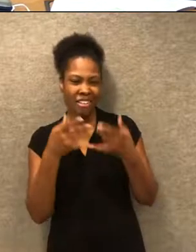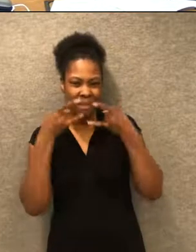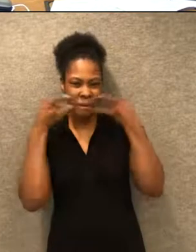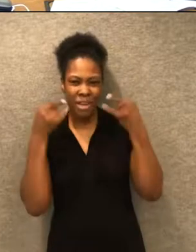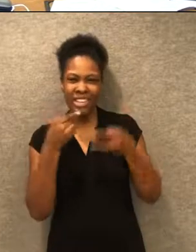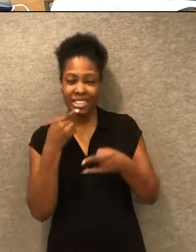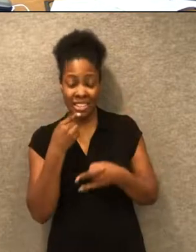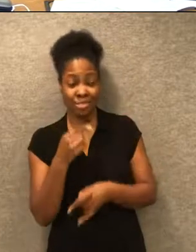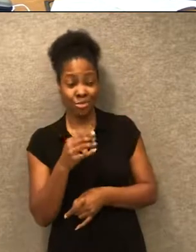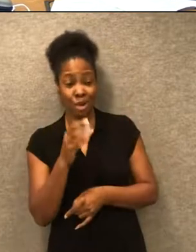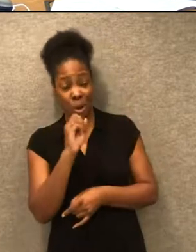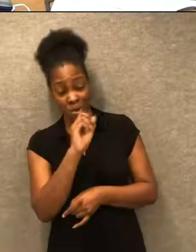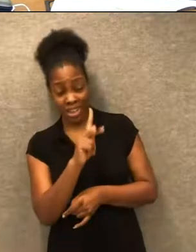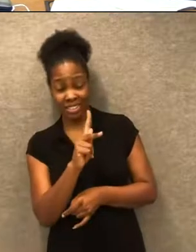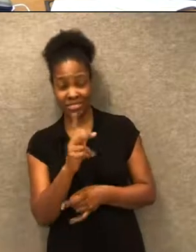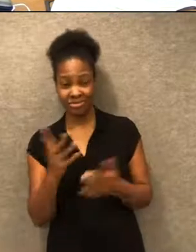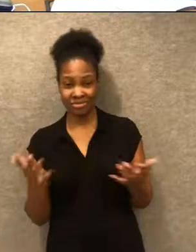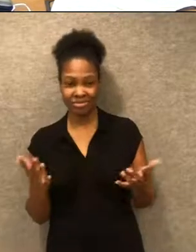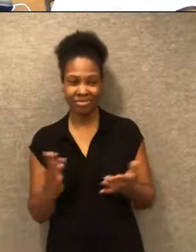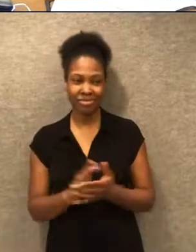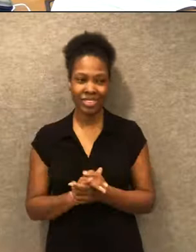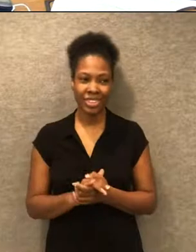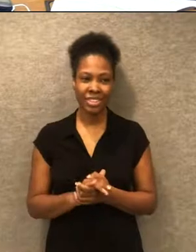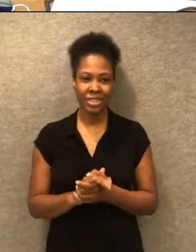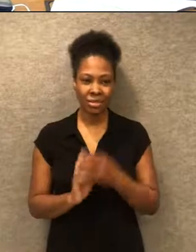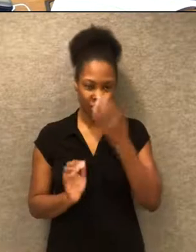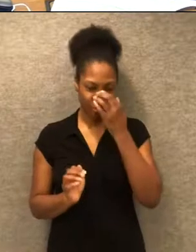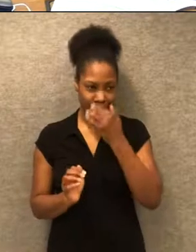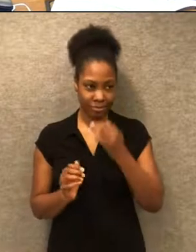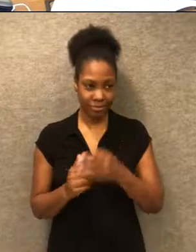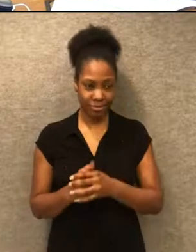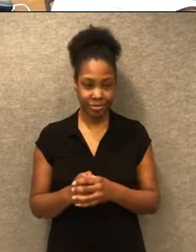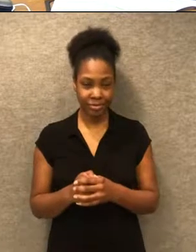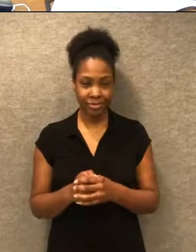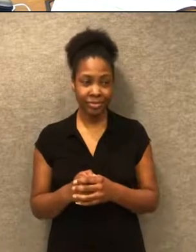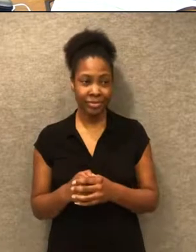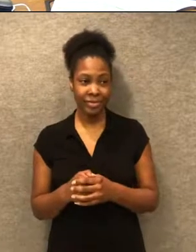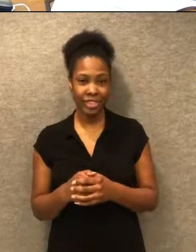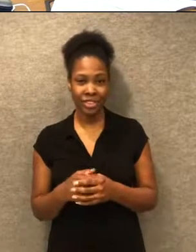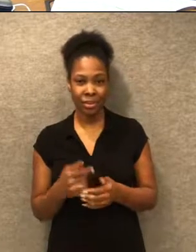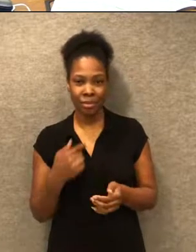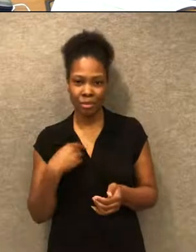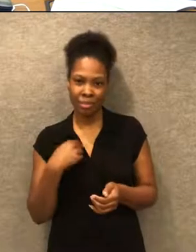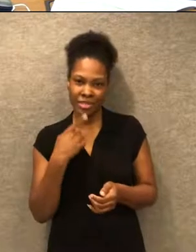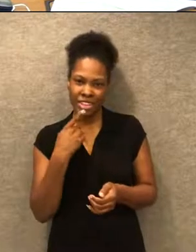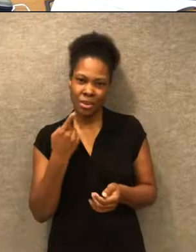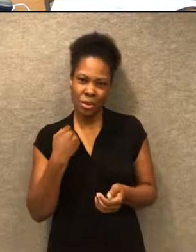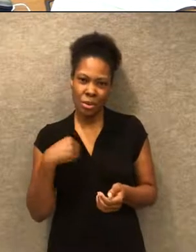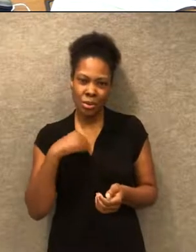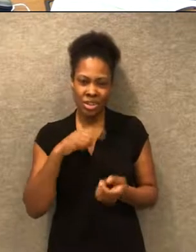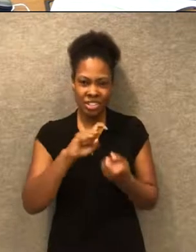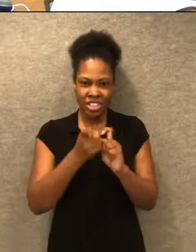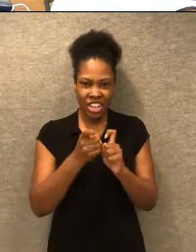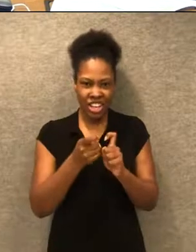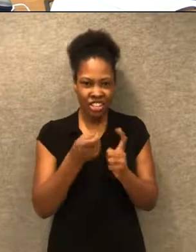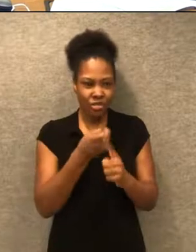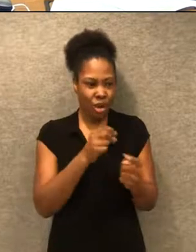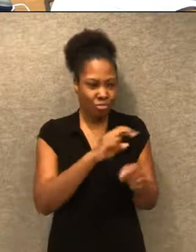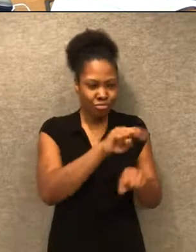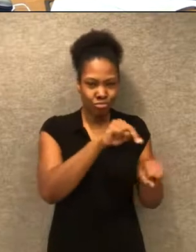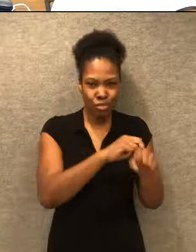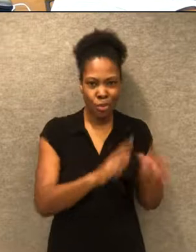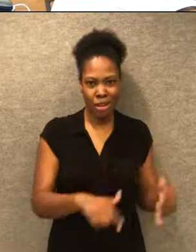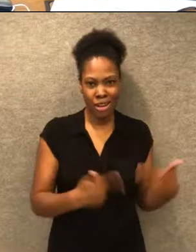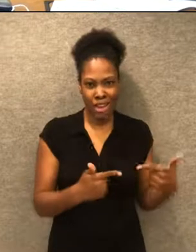you know, I just, you know, like I say, we went from one stage of just being a normal life, and here we are